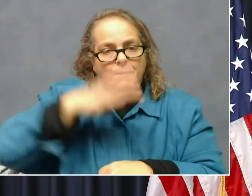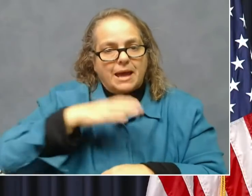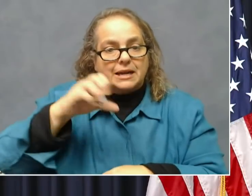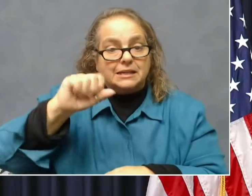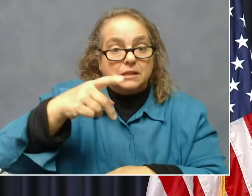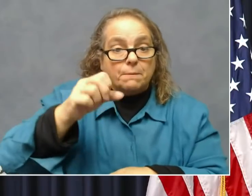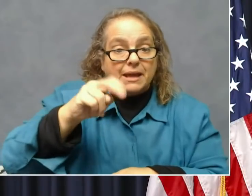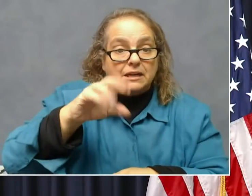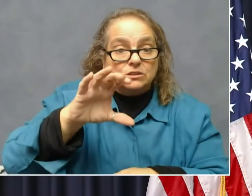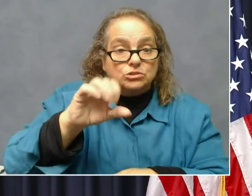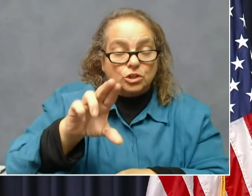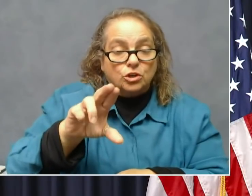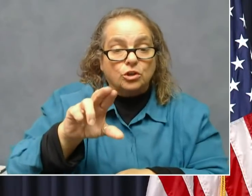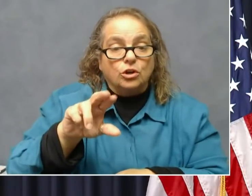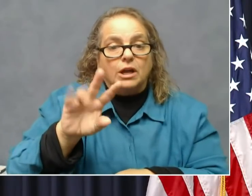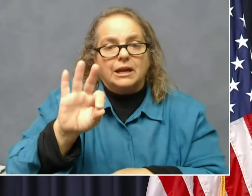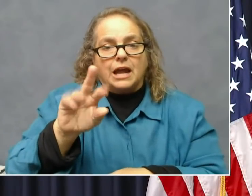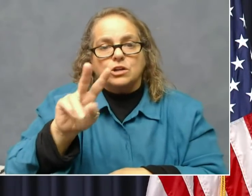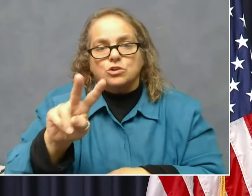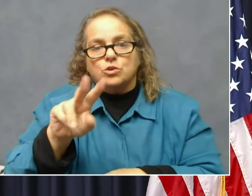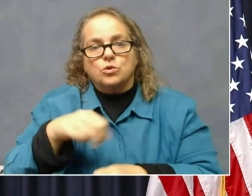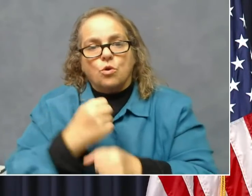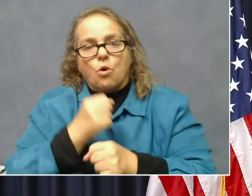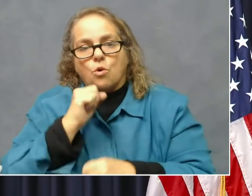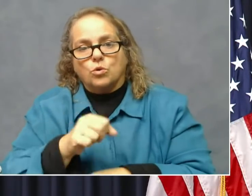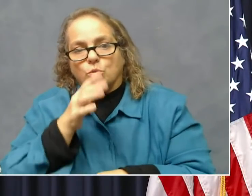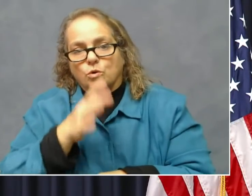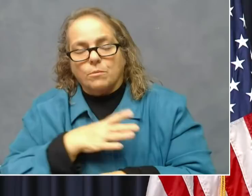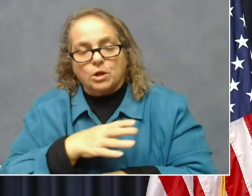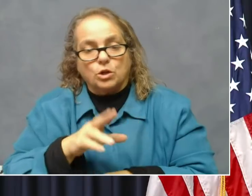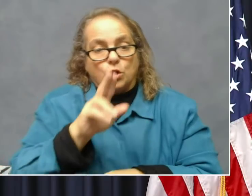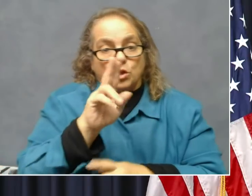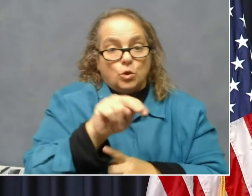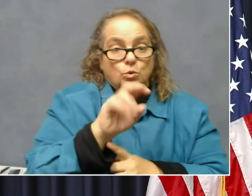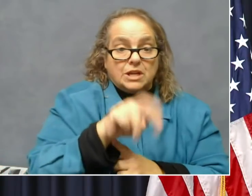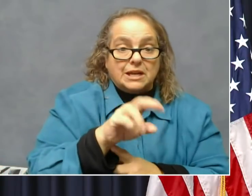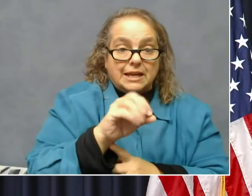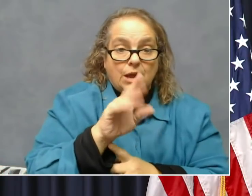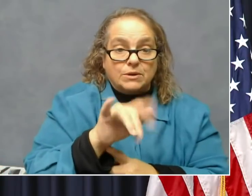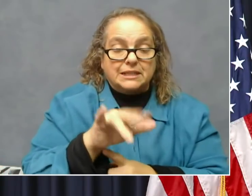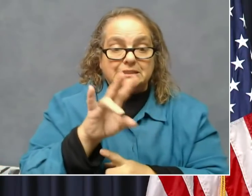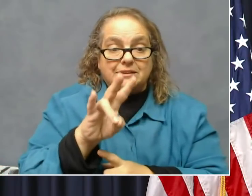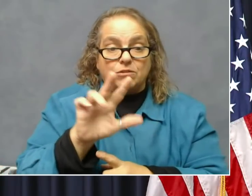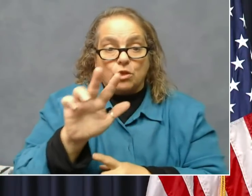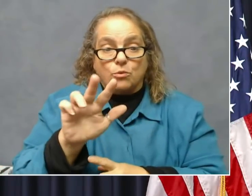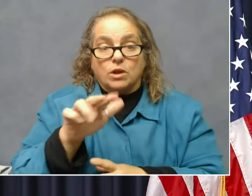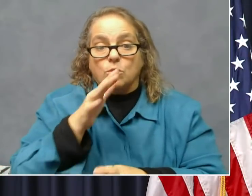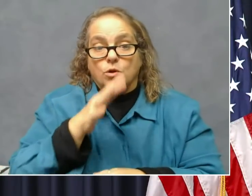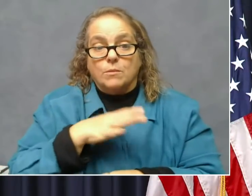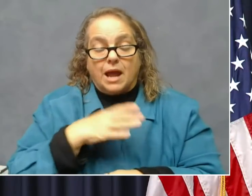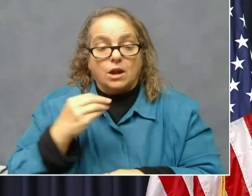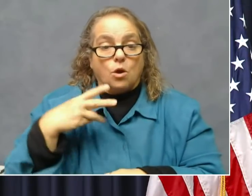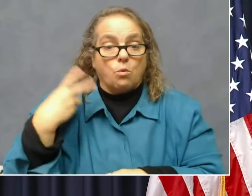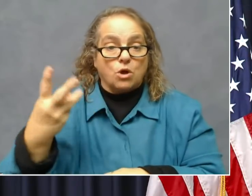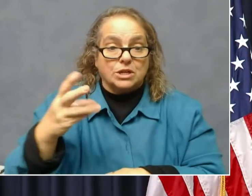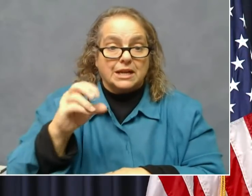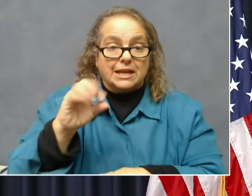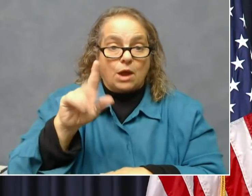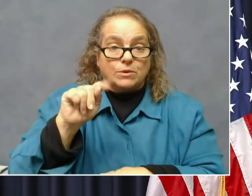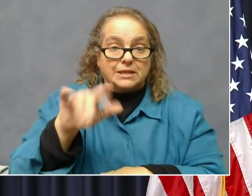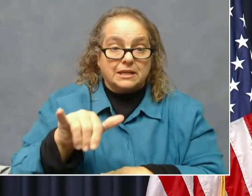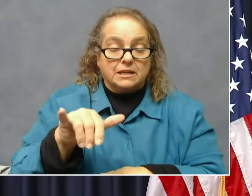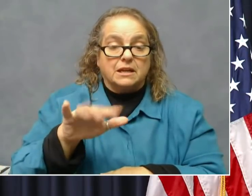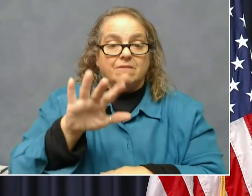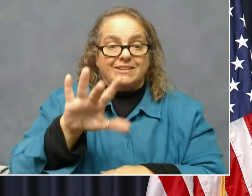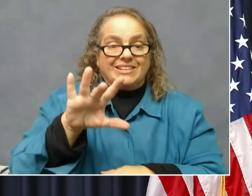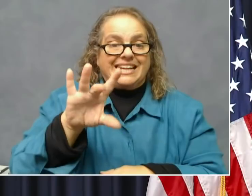92-year-old woman. In Union County, we lost a 73-year-old woman. And in Washington County, we lost a 58-year-old